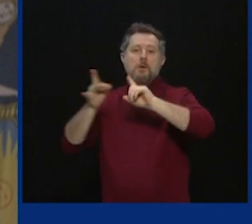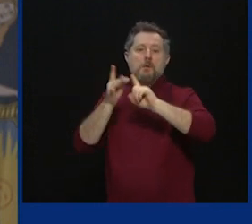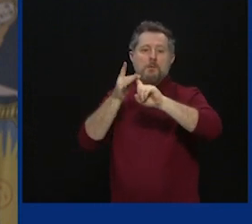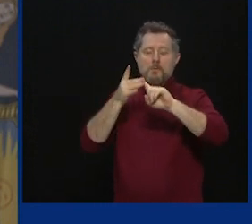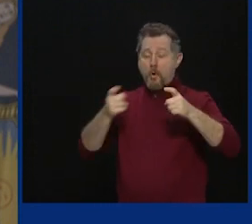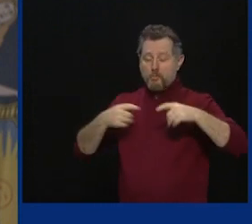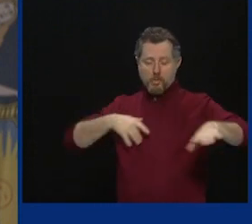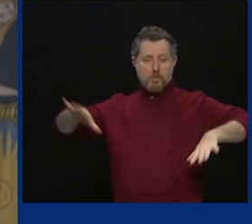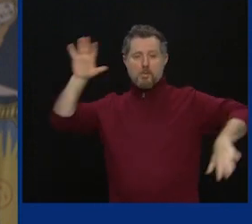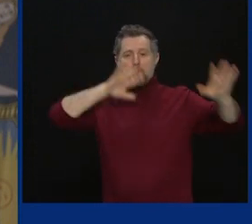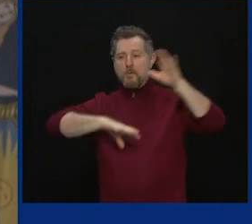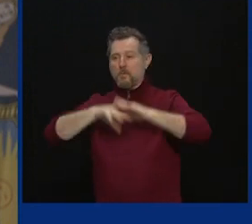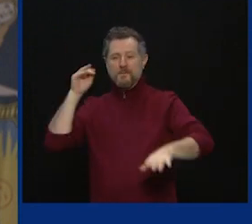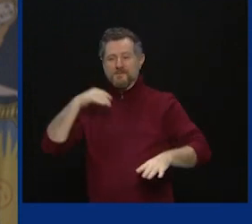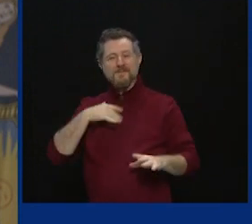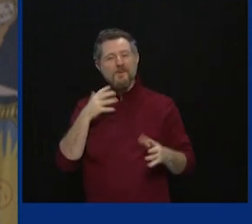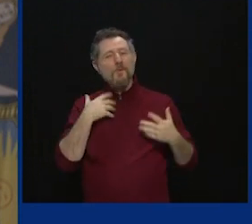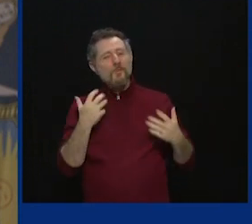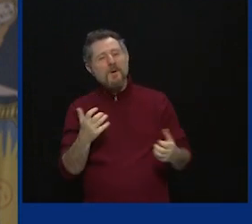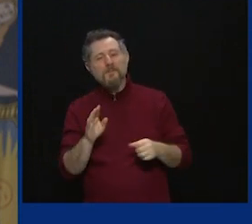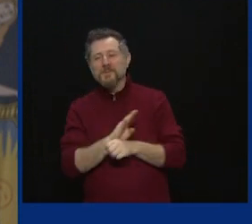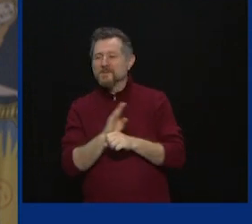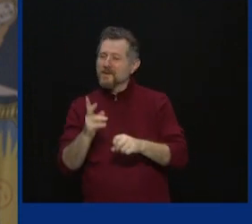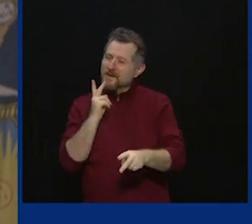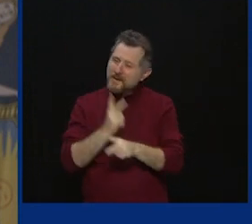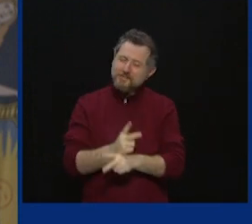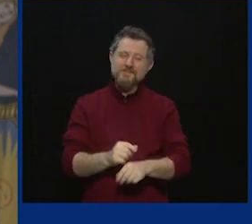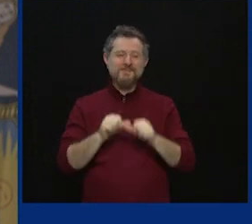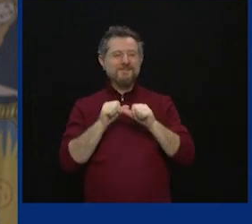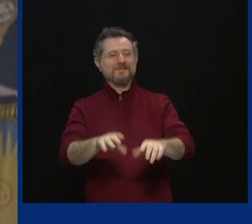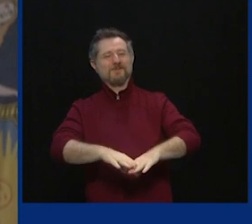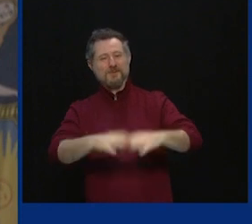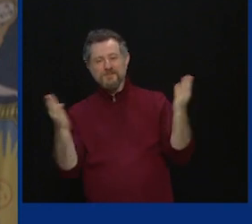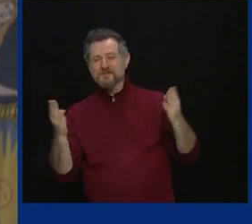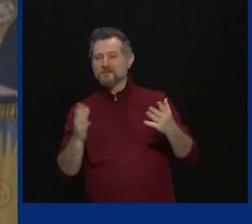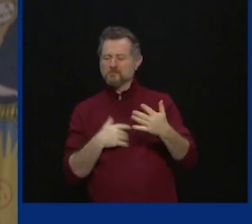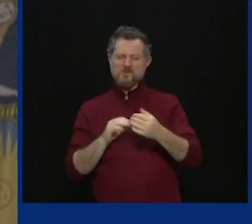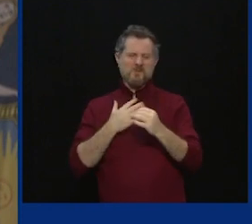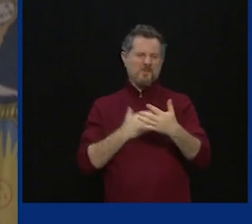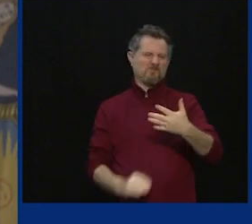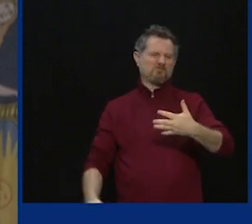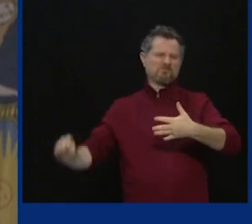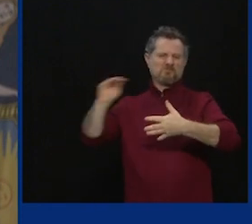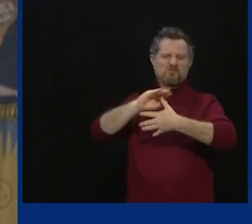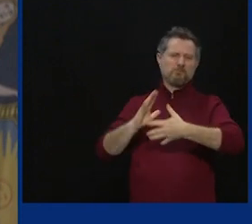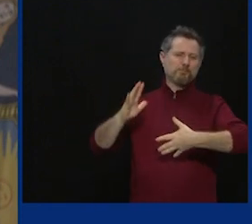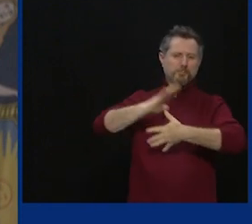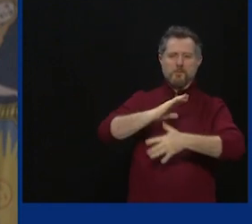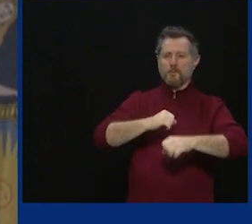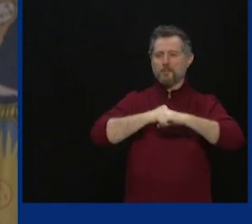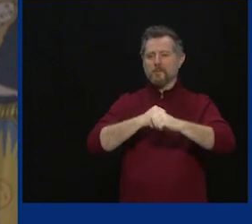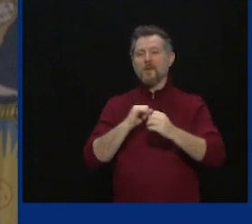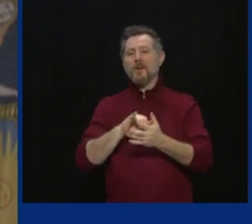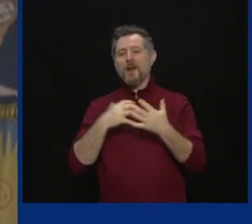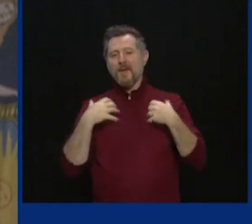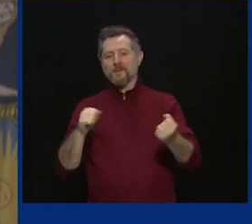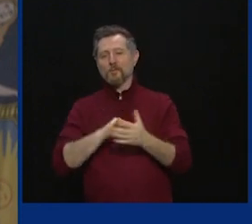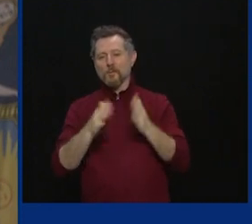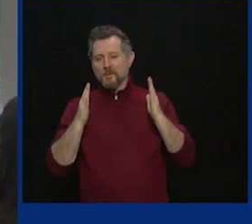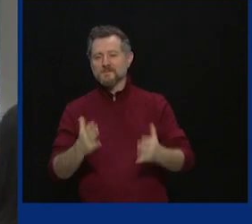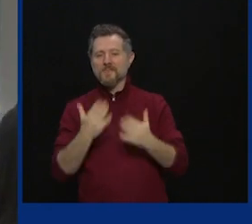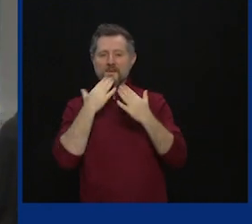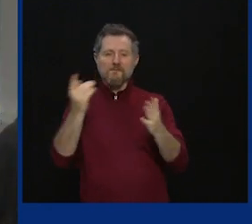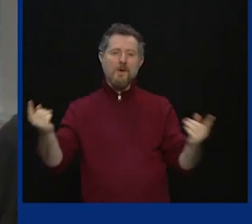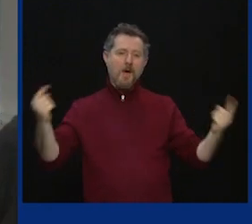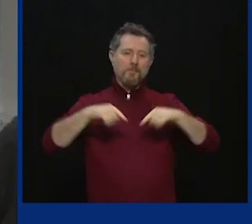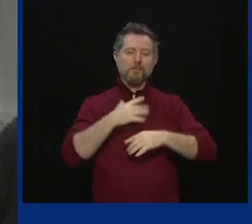do want to keep our businesses open, and that is my priority after protecting the health of New Yorkers. So thank you, everybody, for coming out. I appreciate your time today.